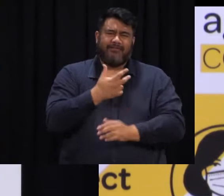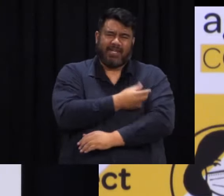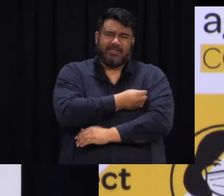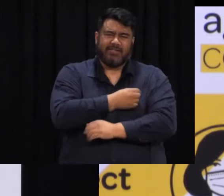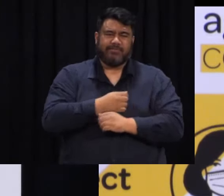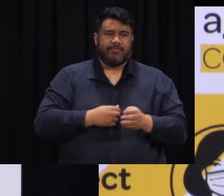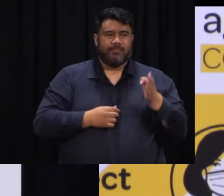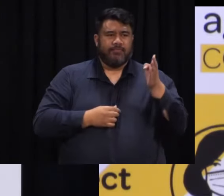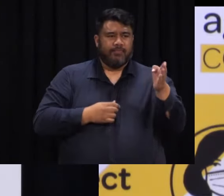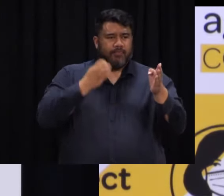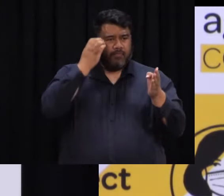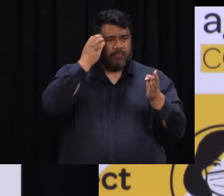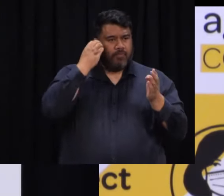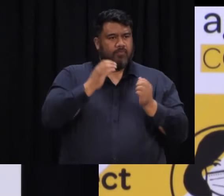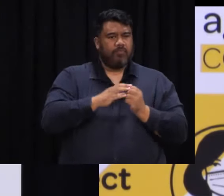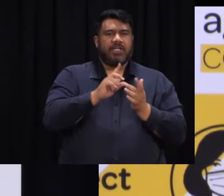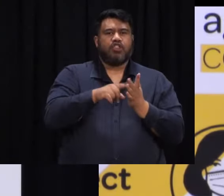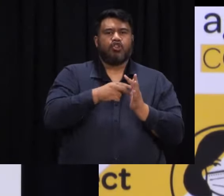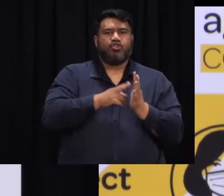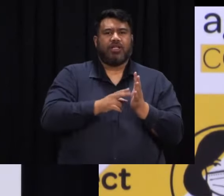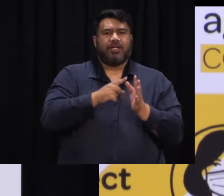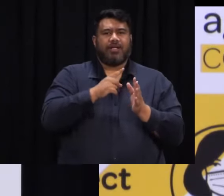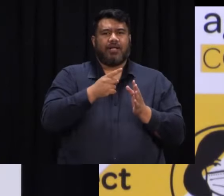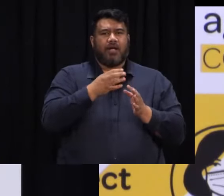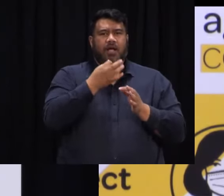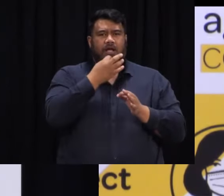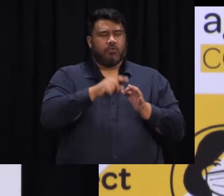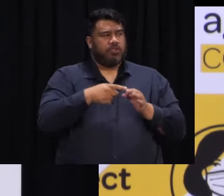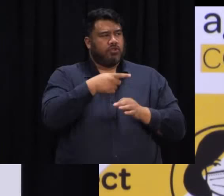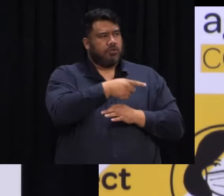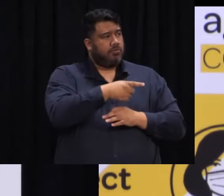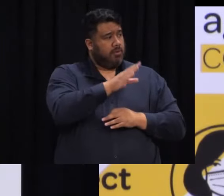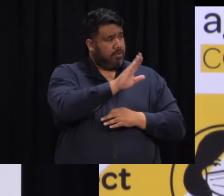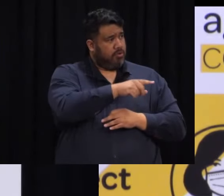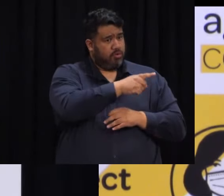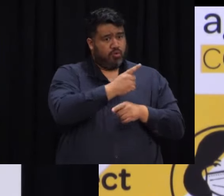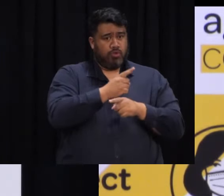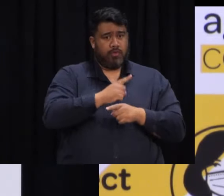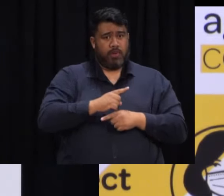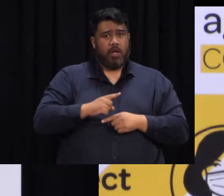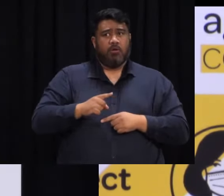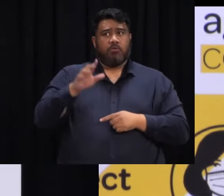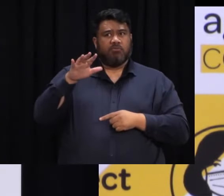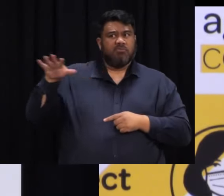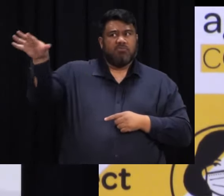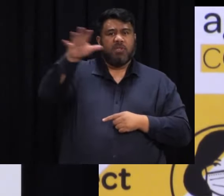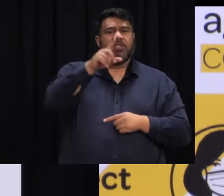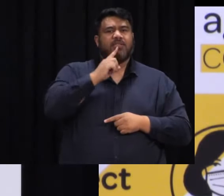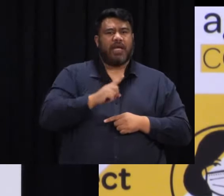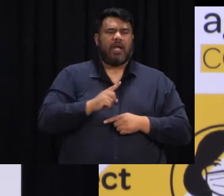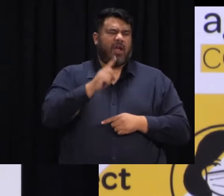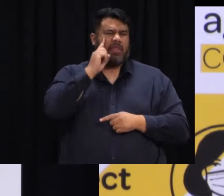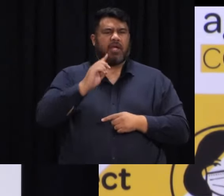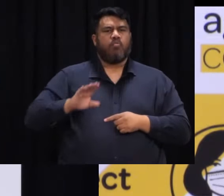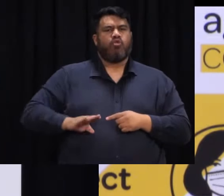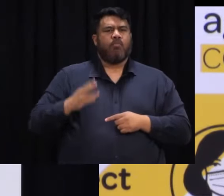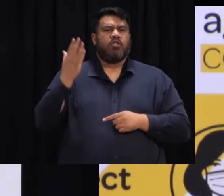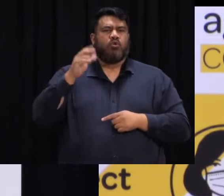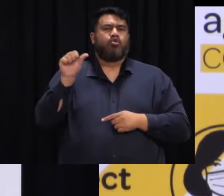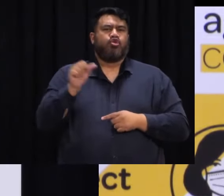good argument for primary school children to wear masks. Can you clarify the current rules around that, and would you be willing to make it mandatory